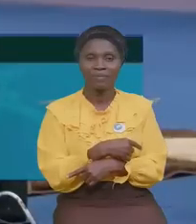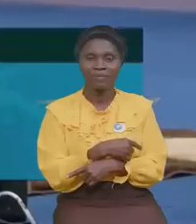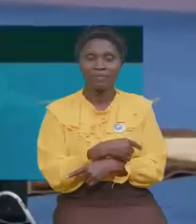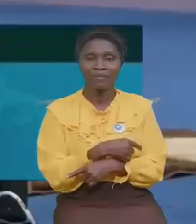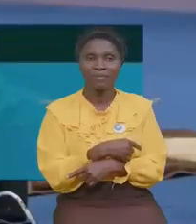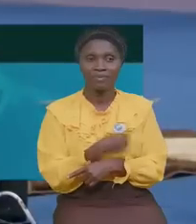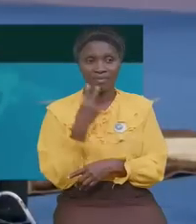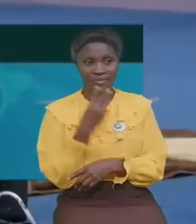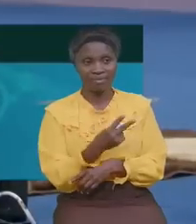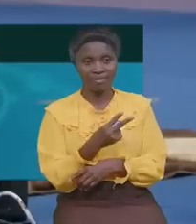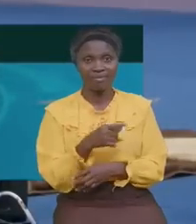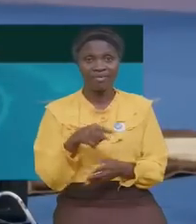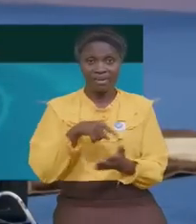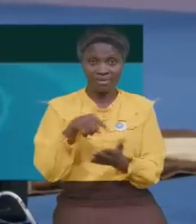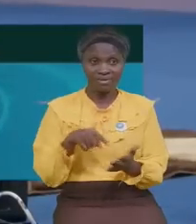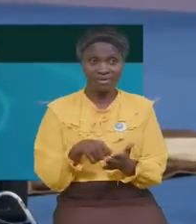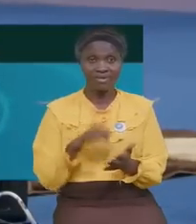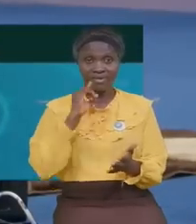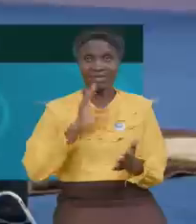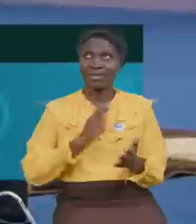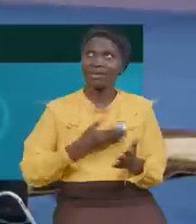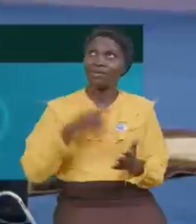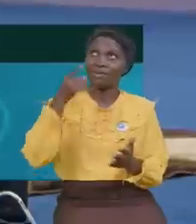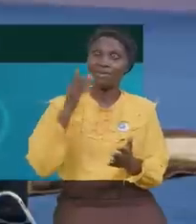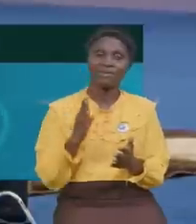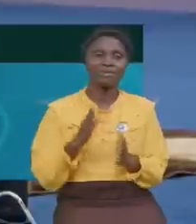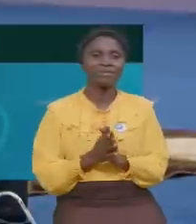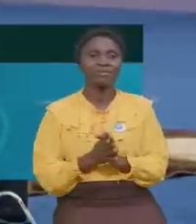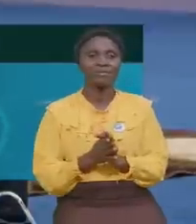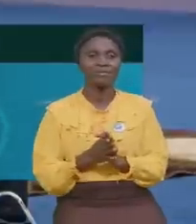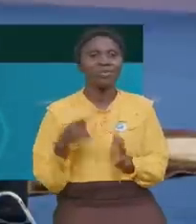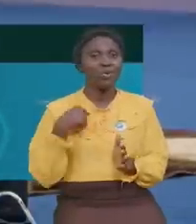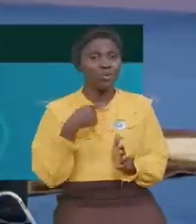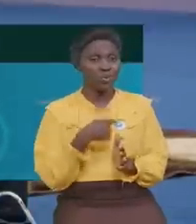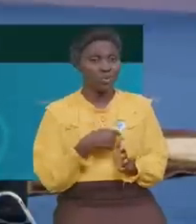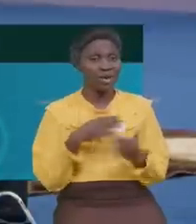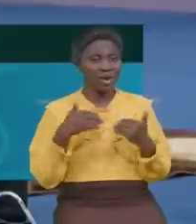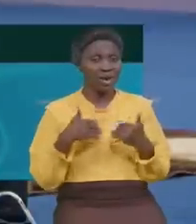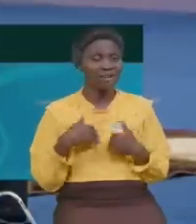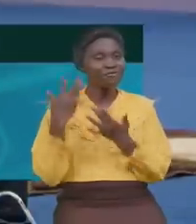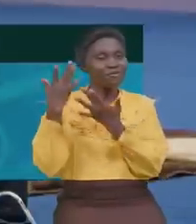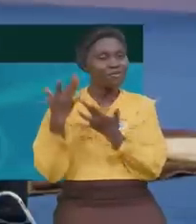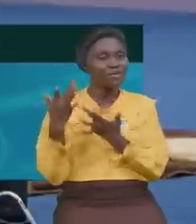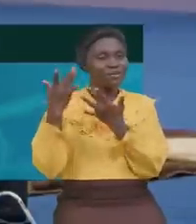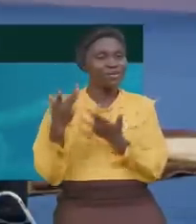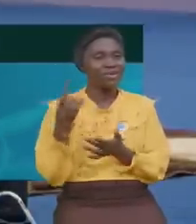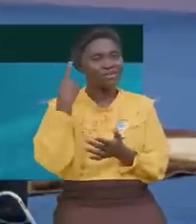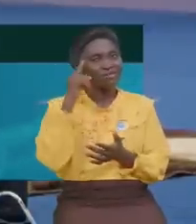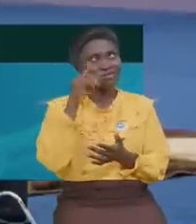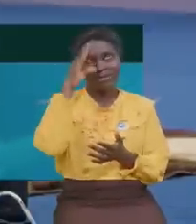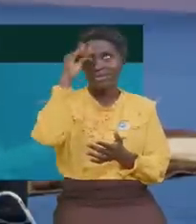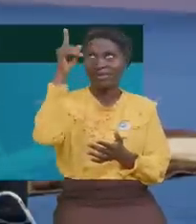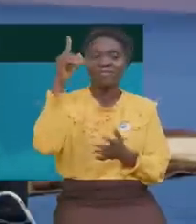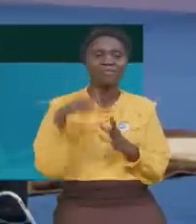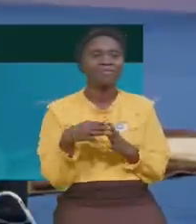lo, this is our God. We have waited for him, and